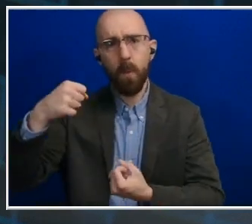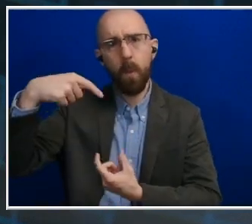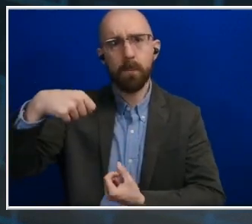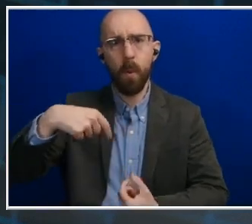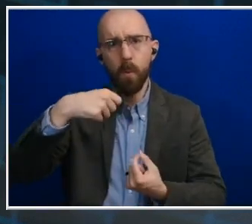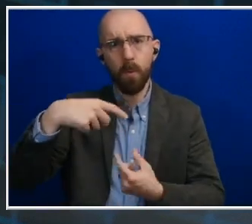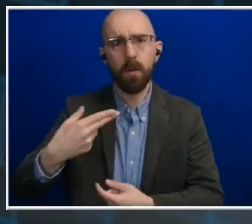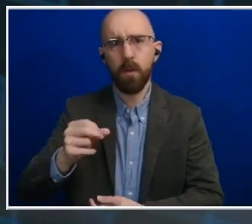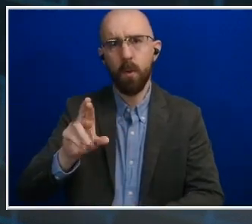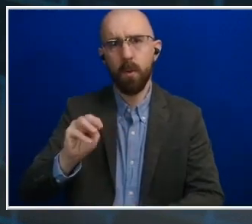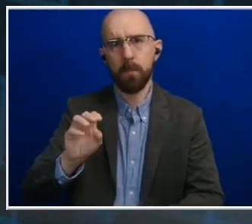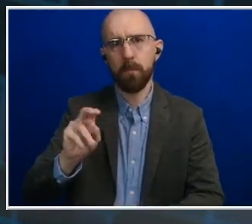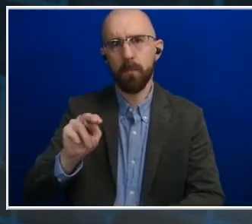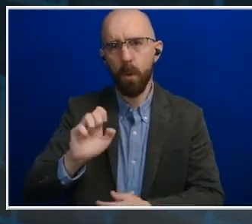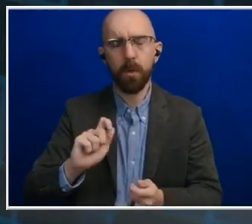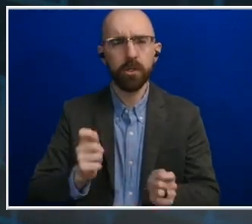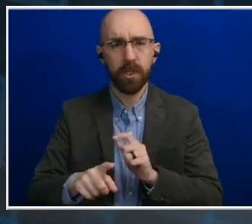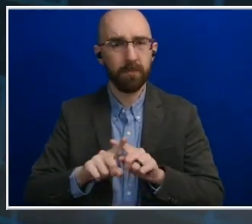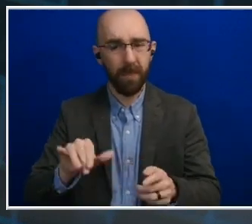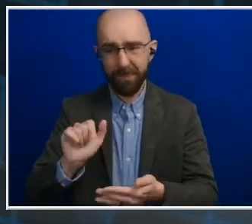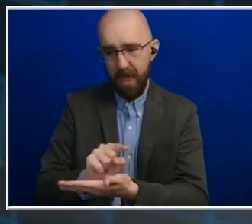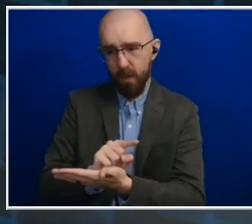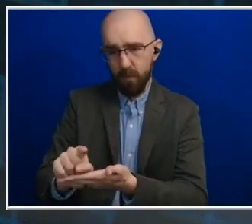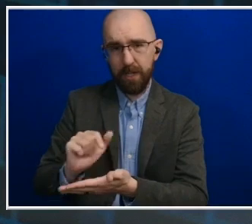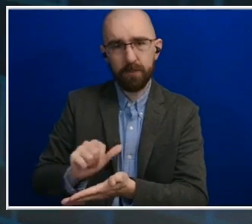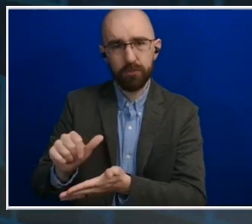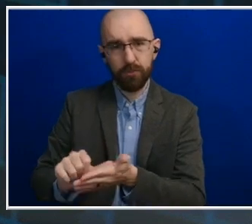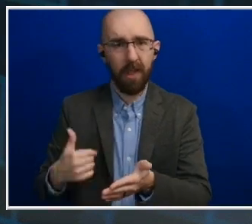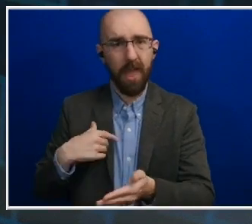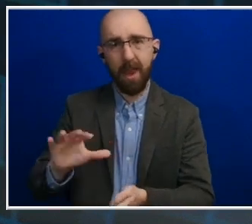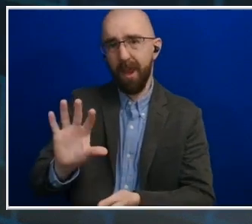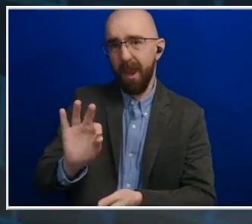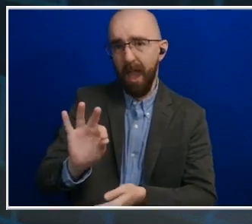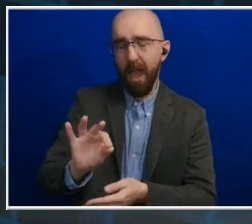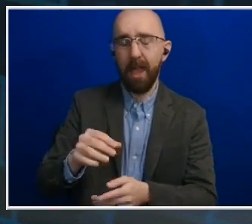my surgery, again, I had 9 seizures. So